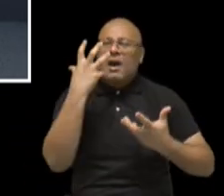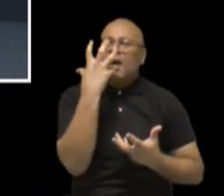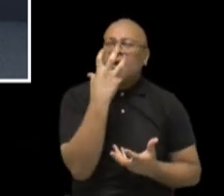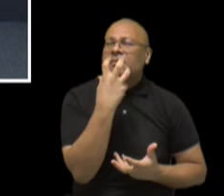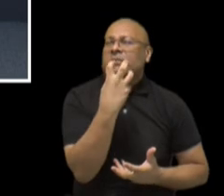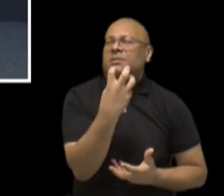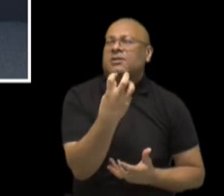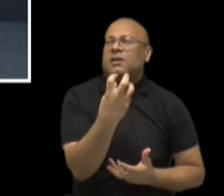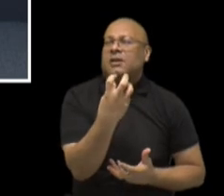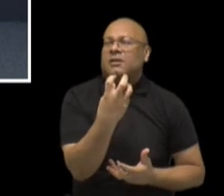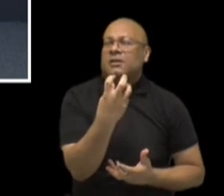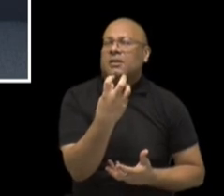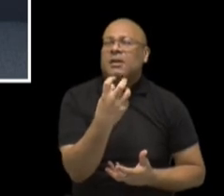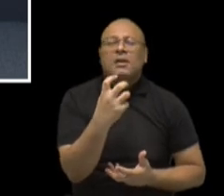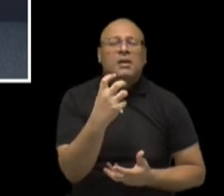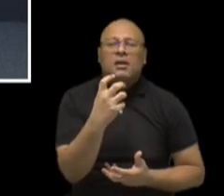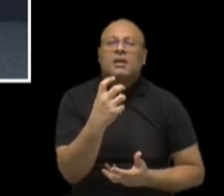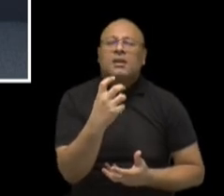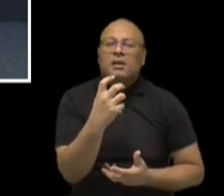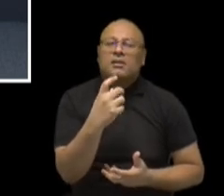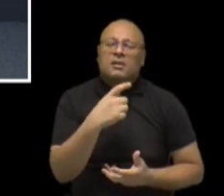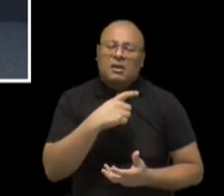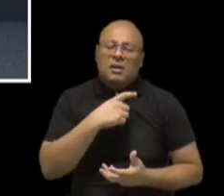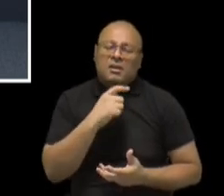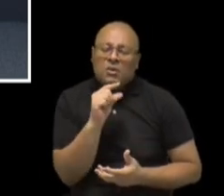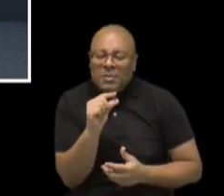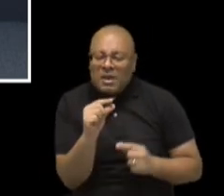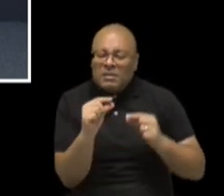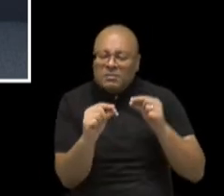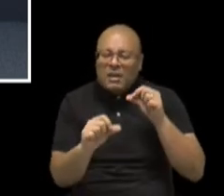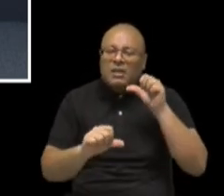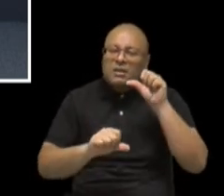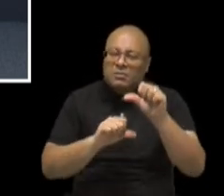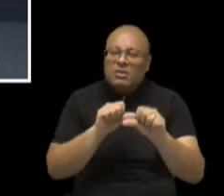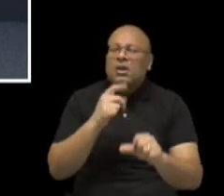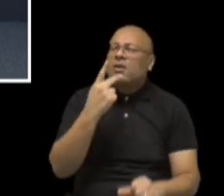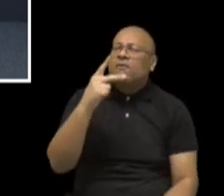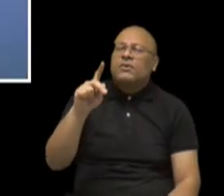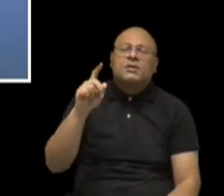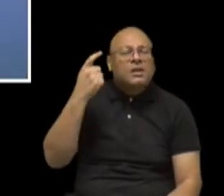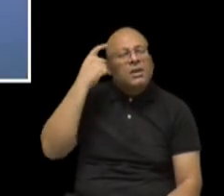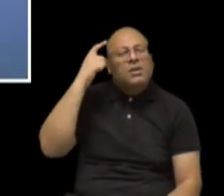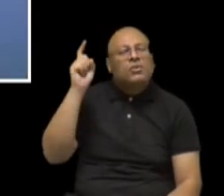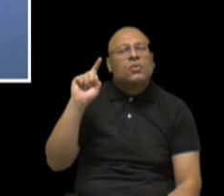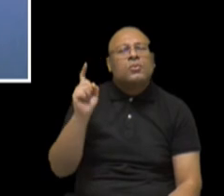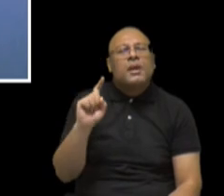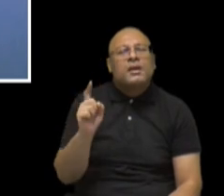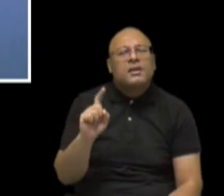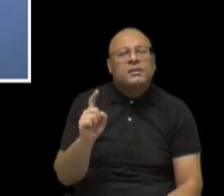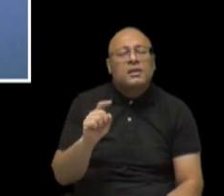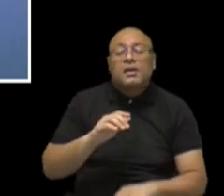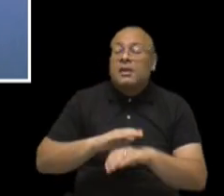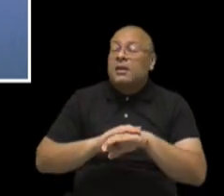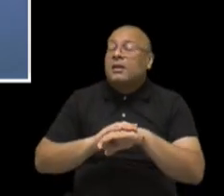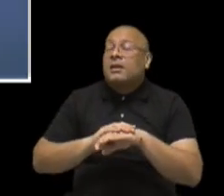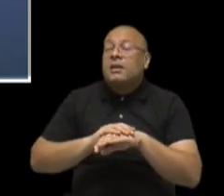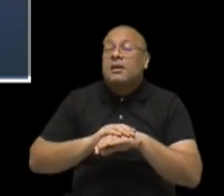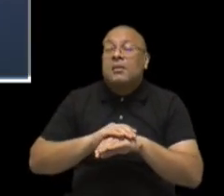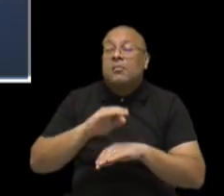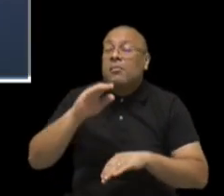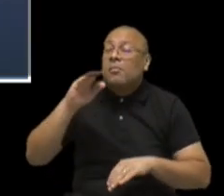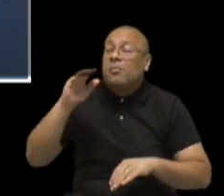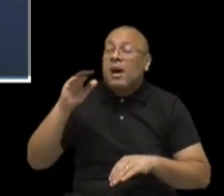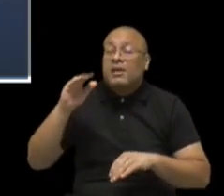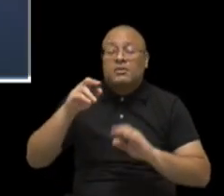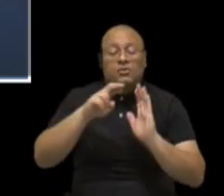And we definitely feel the need for a change, yeah. And don't you think that it's less about the